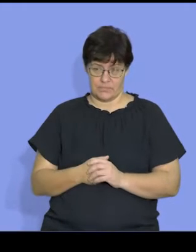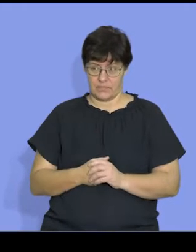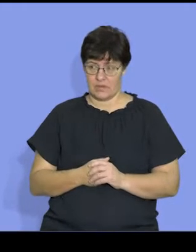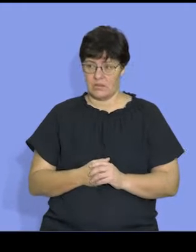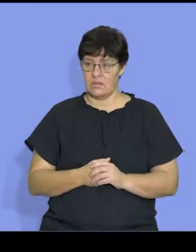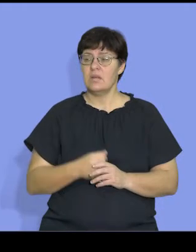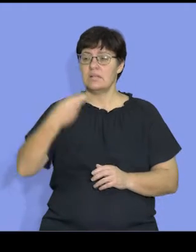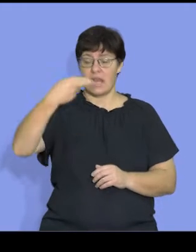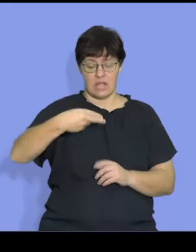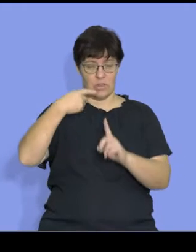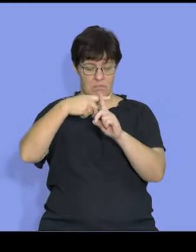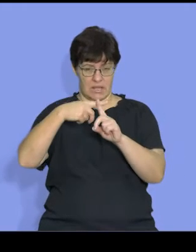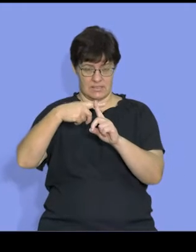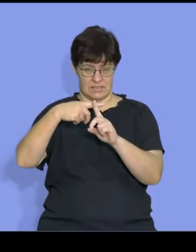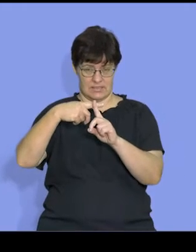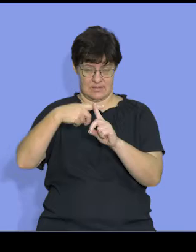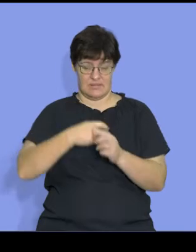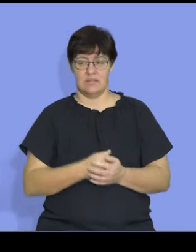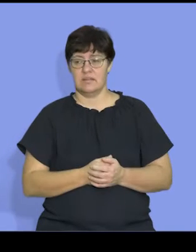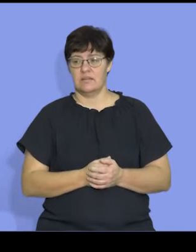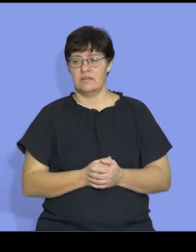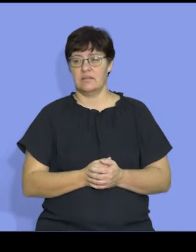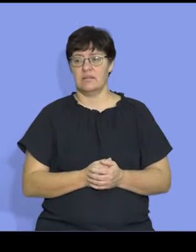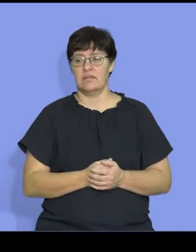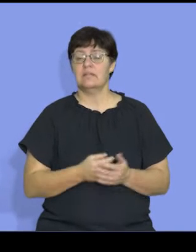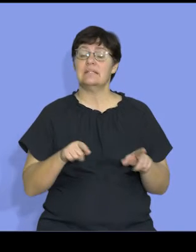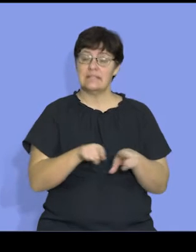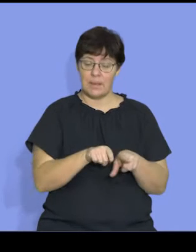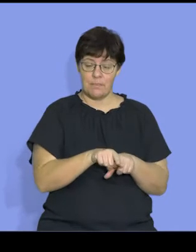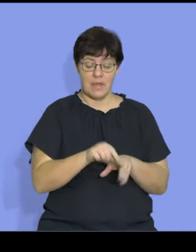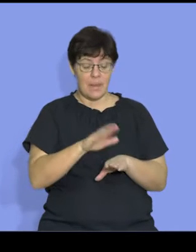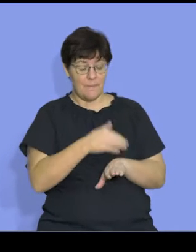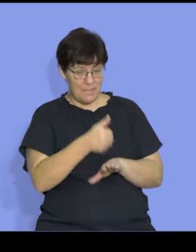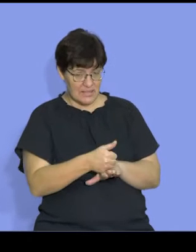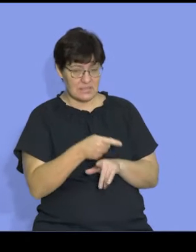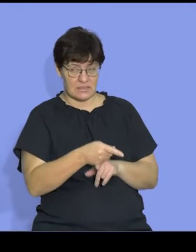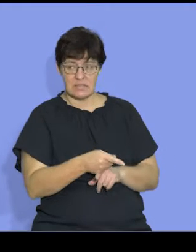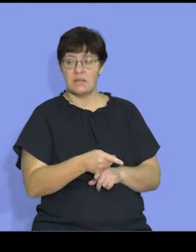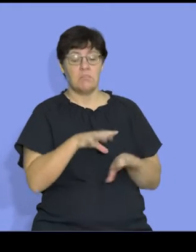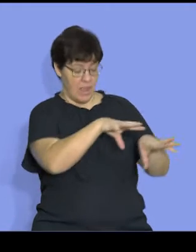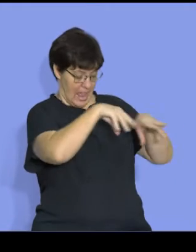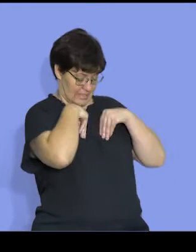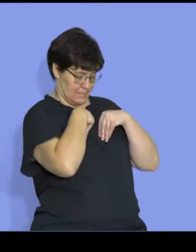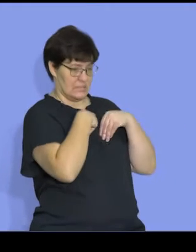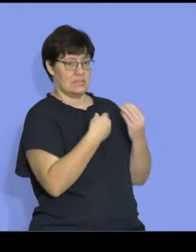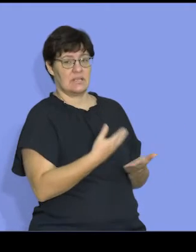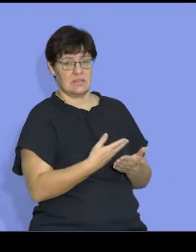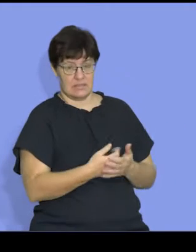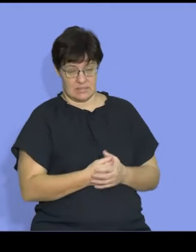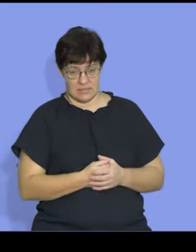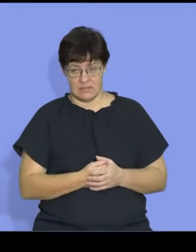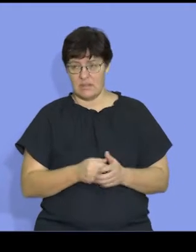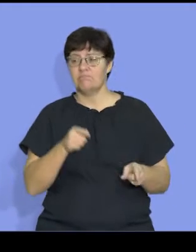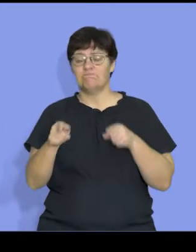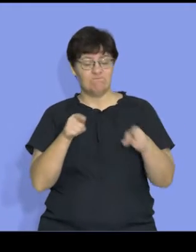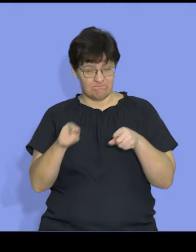hydrogen ion, in a solution, but also a base is a proton acceptor. So these are the two theories